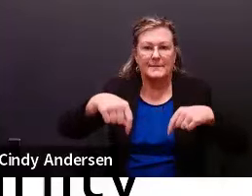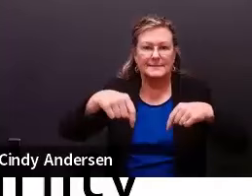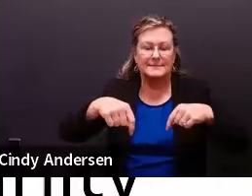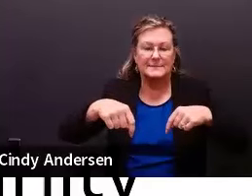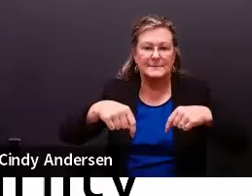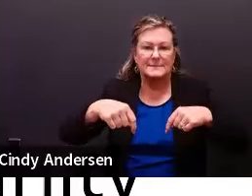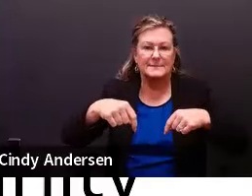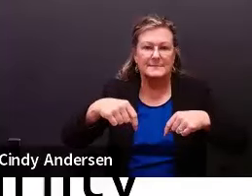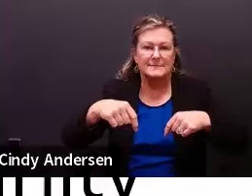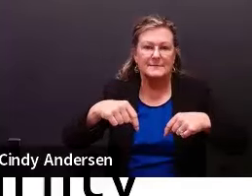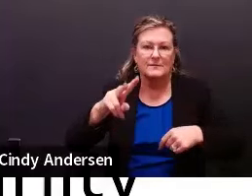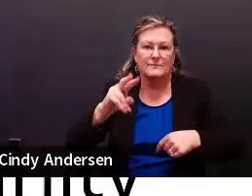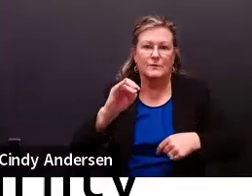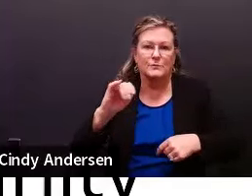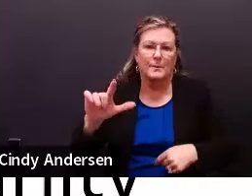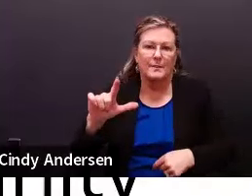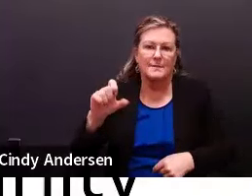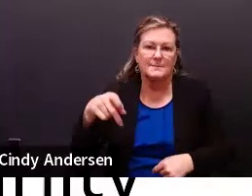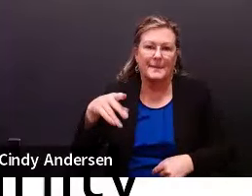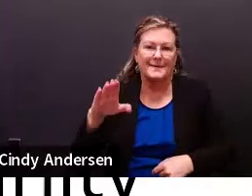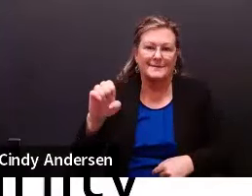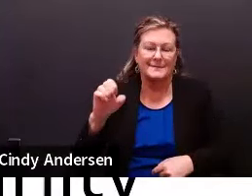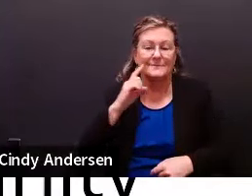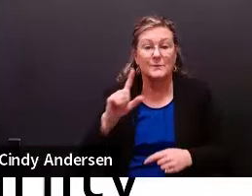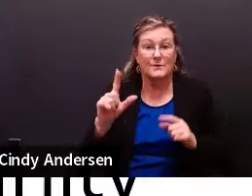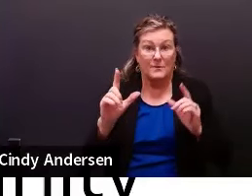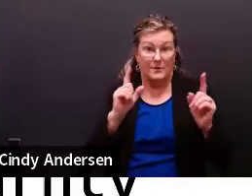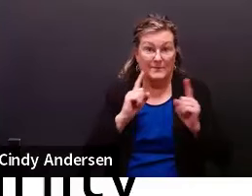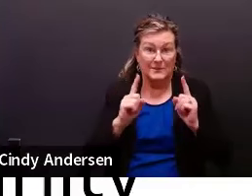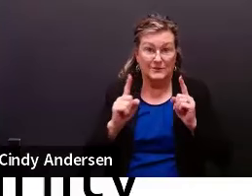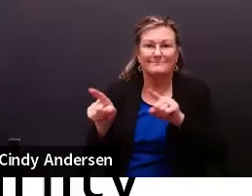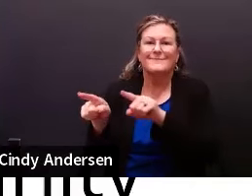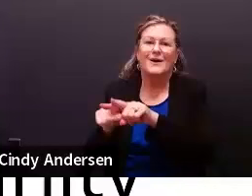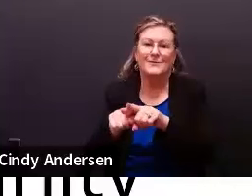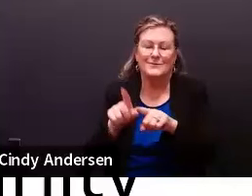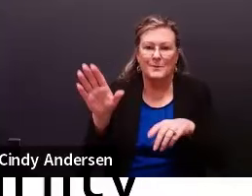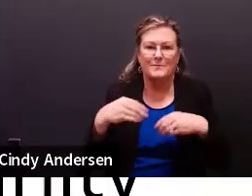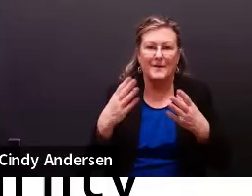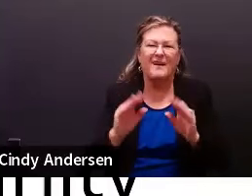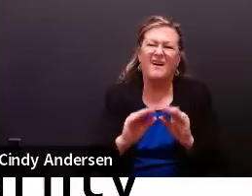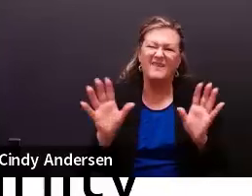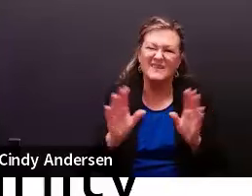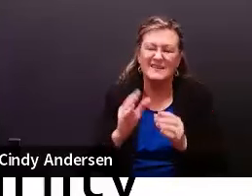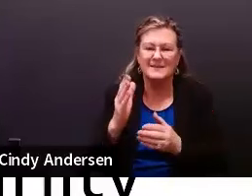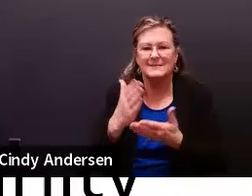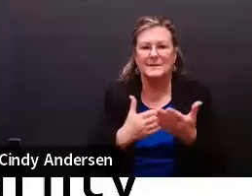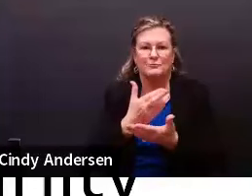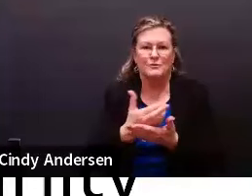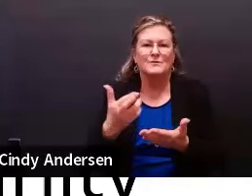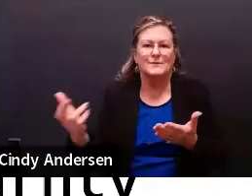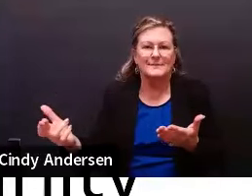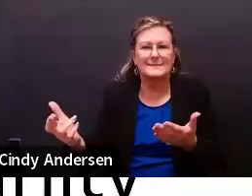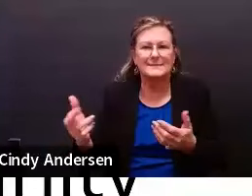this virtual space for these conversations. We will also be providing, obviously, some